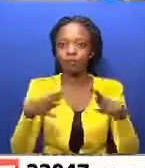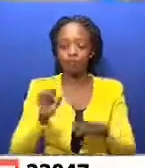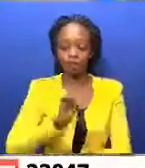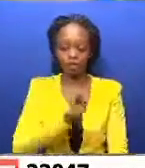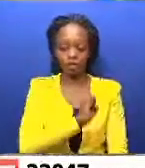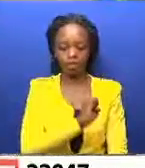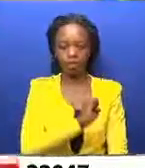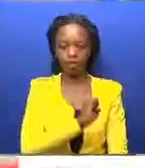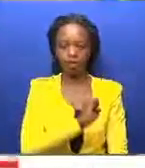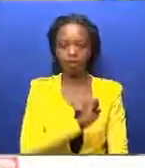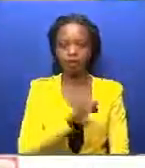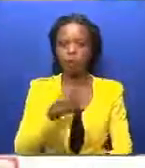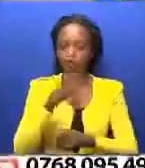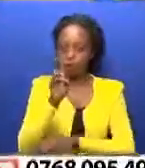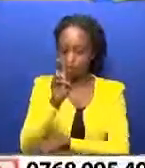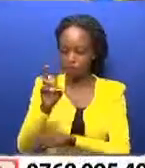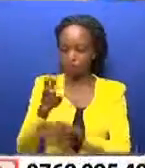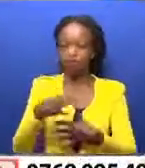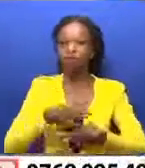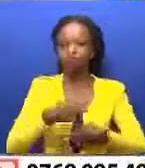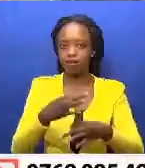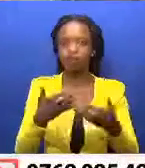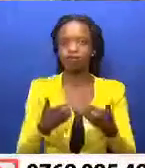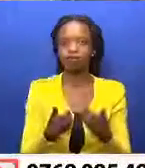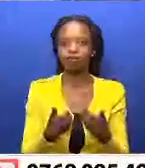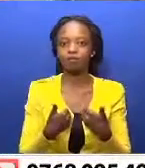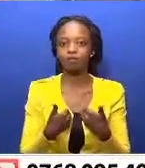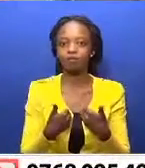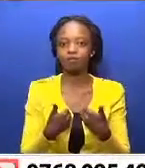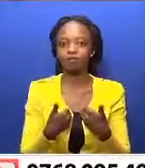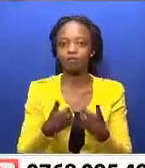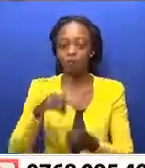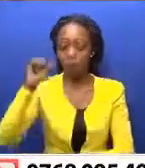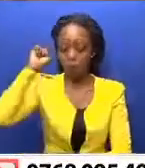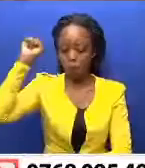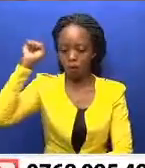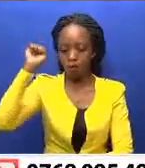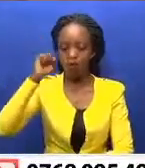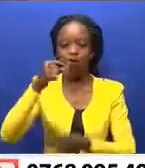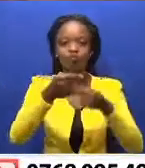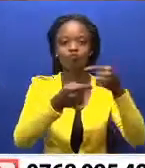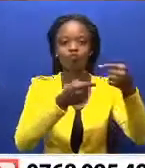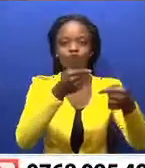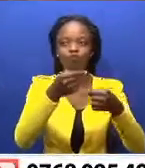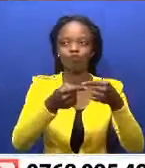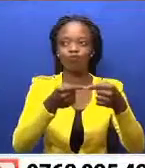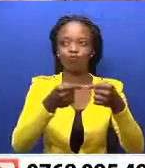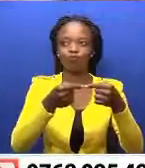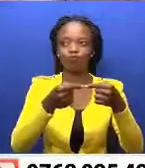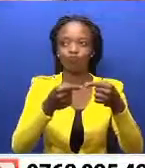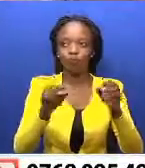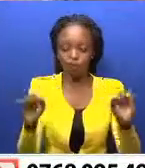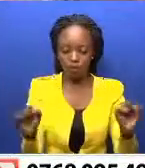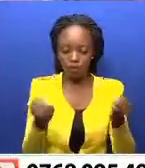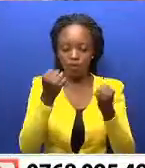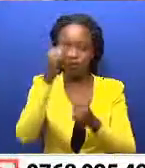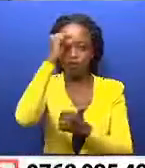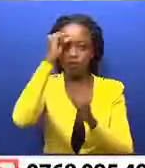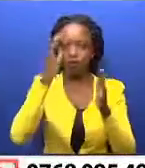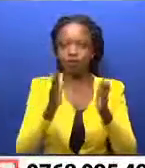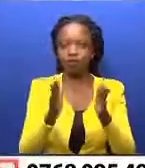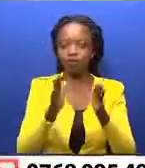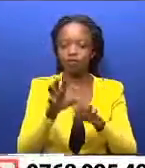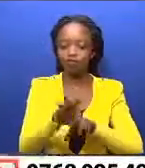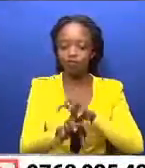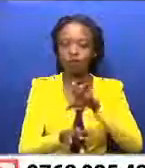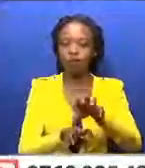senators. So we are watching with interest as well. Intense political lobbying is already taking place to save Governor Waiguru, who